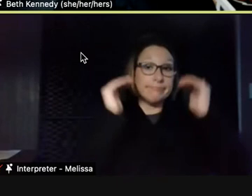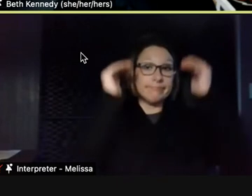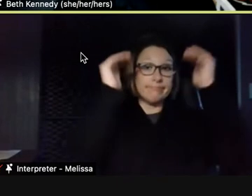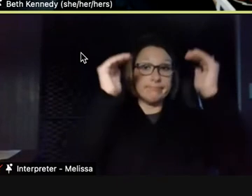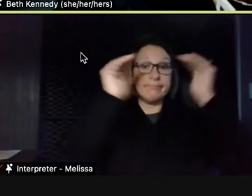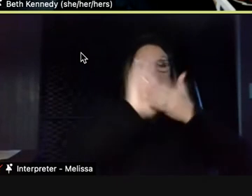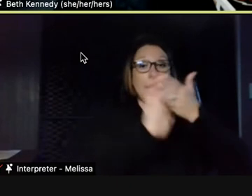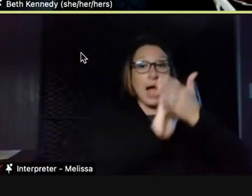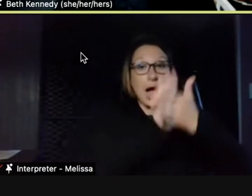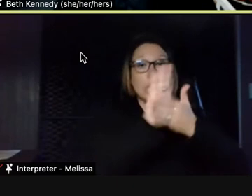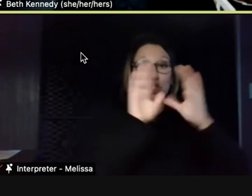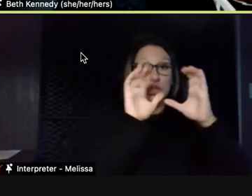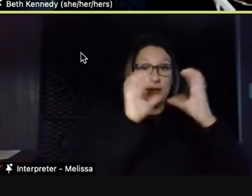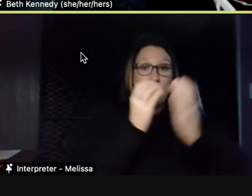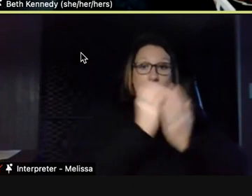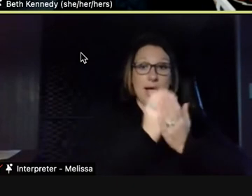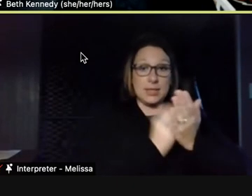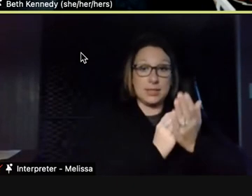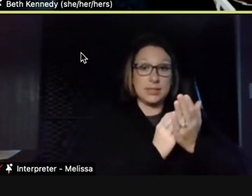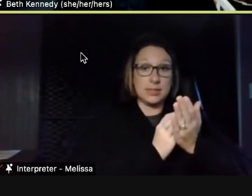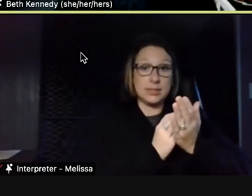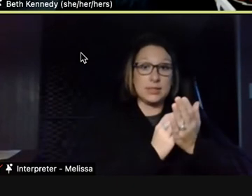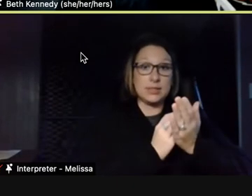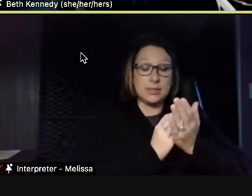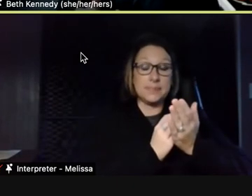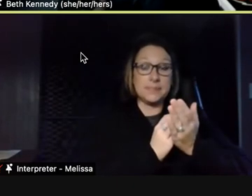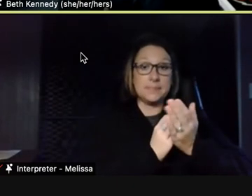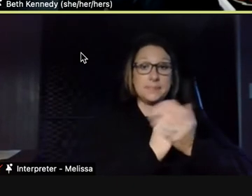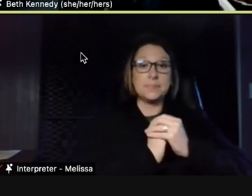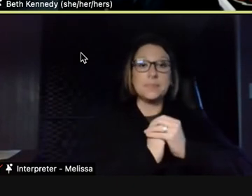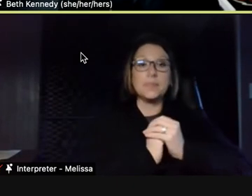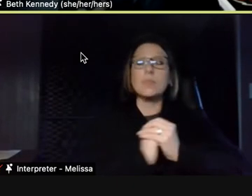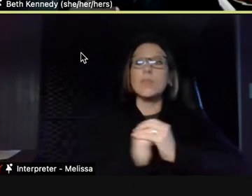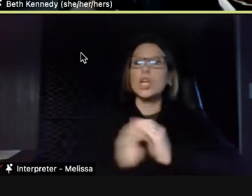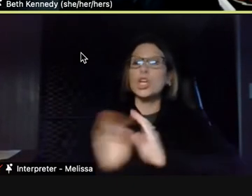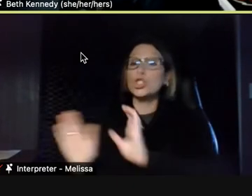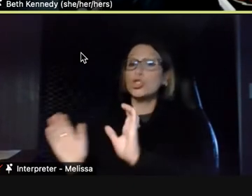college classes to earn the national credential. The